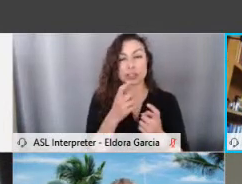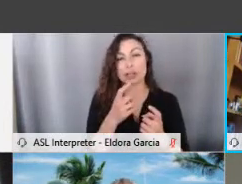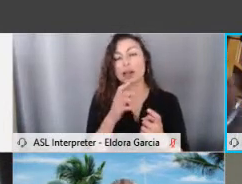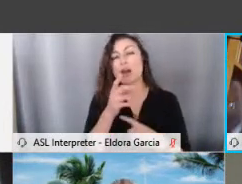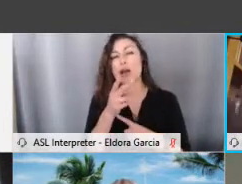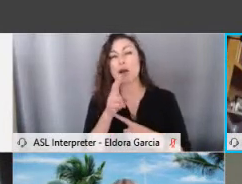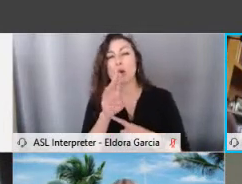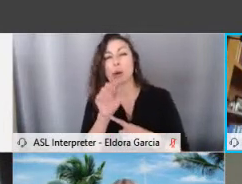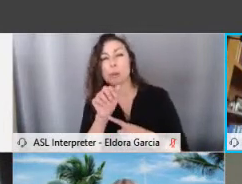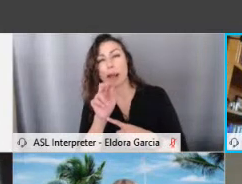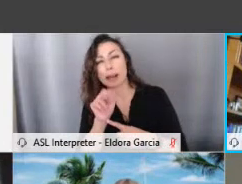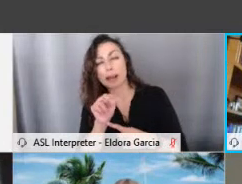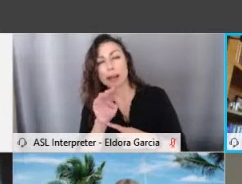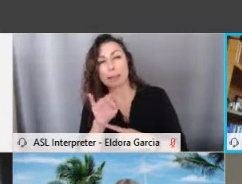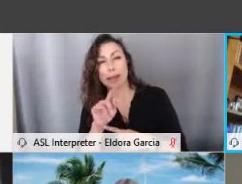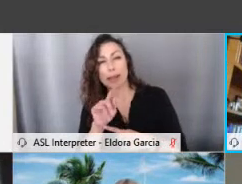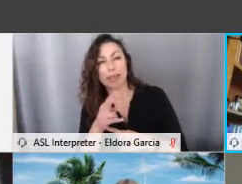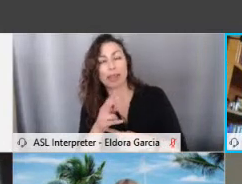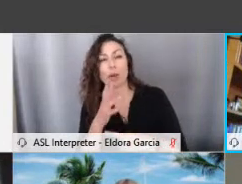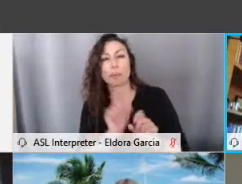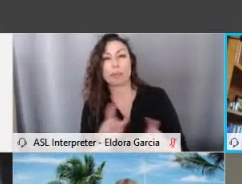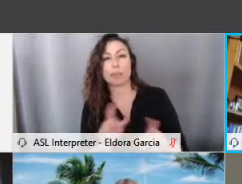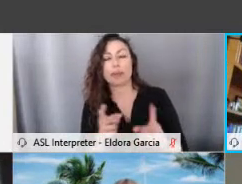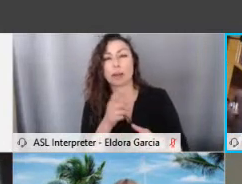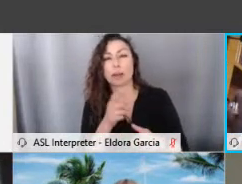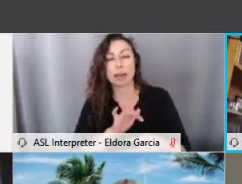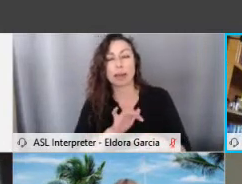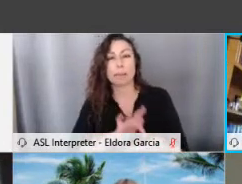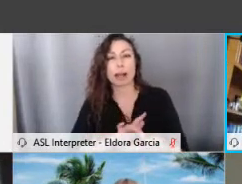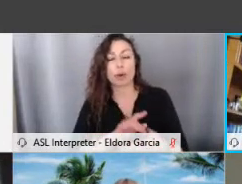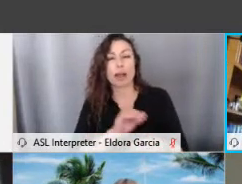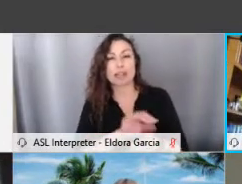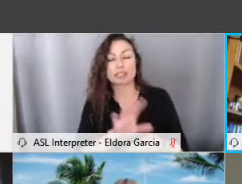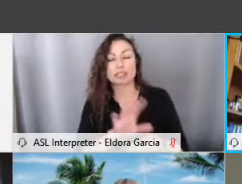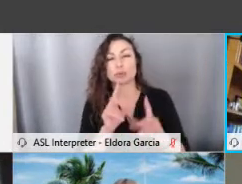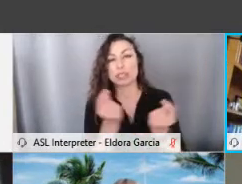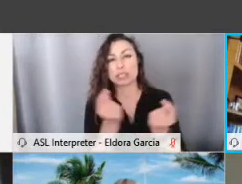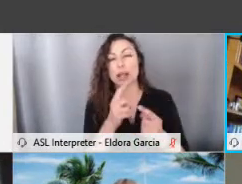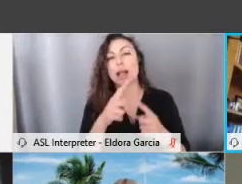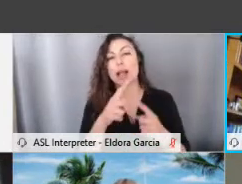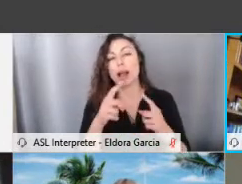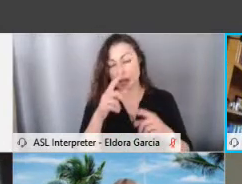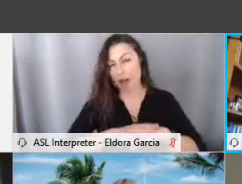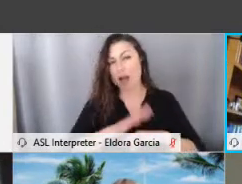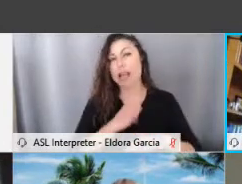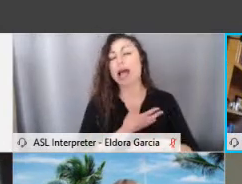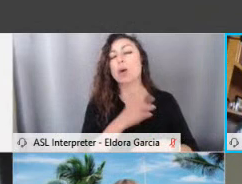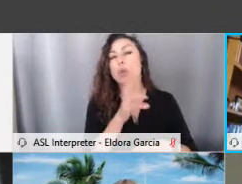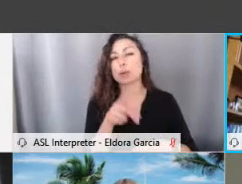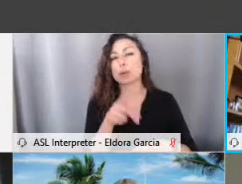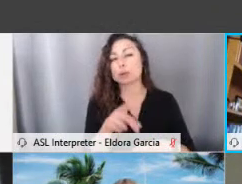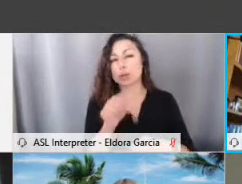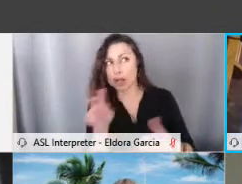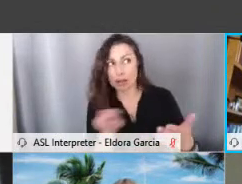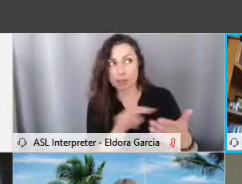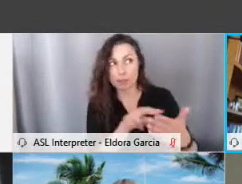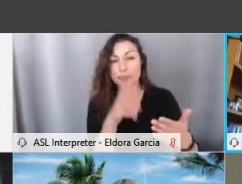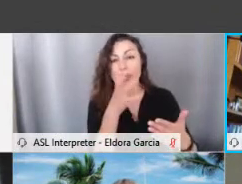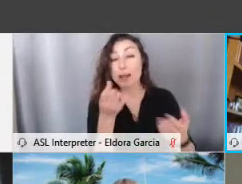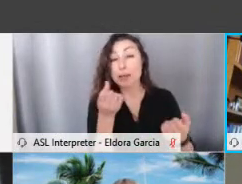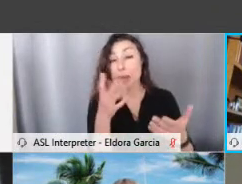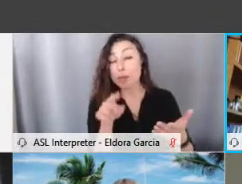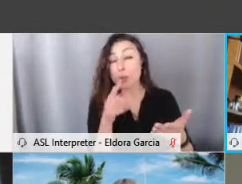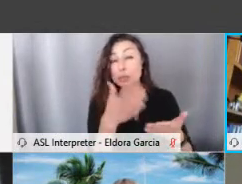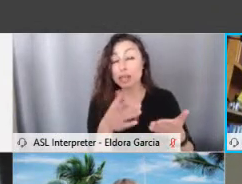we'll get that up with a link out from the medical advisory team on the website, and you can go in, and a lot of these things